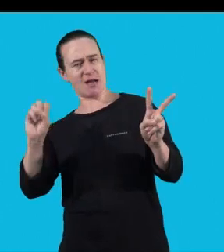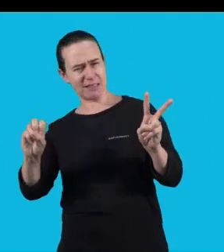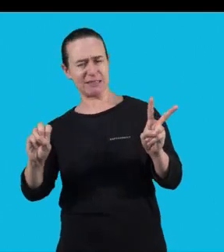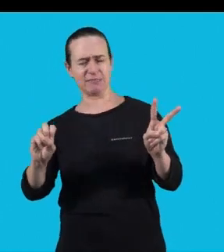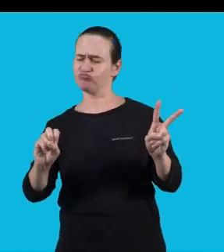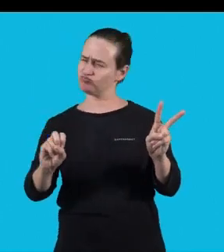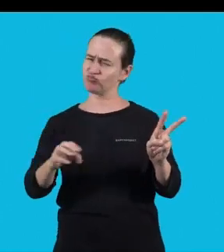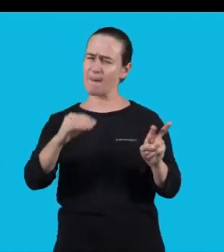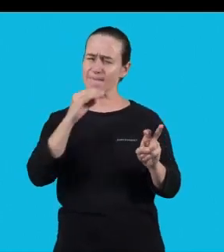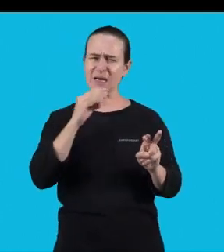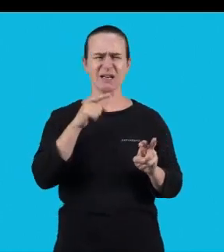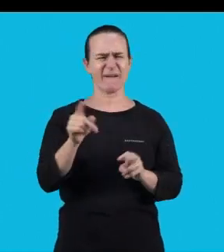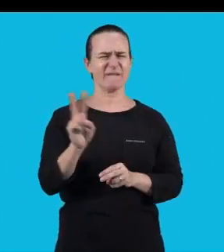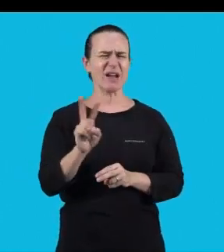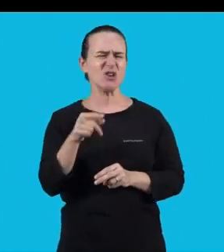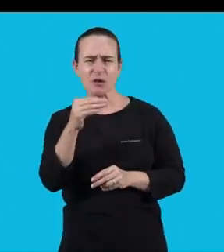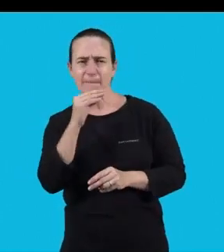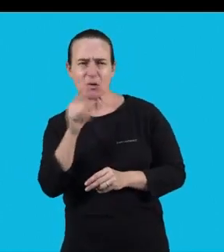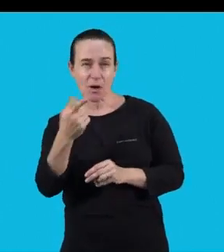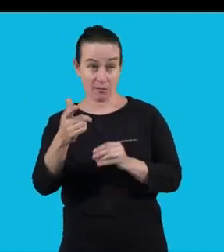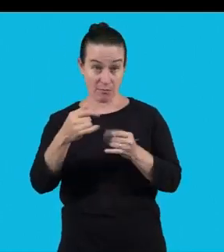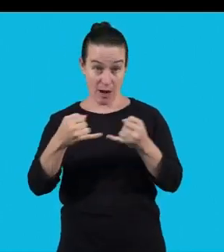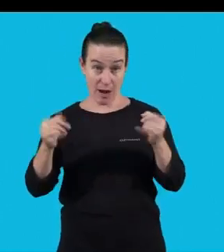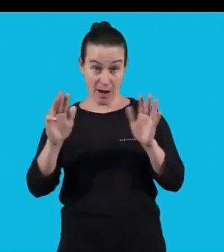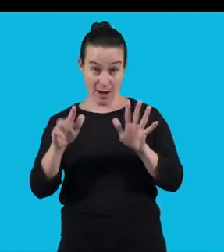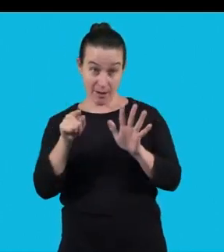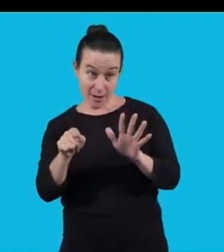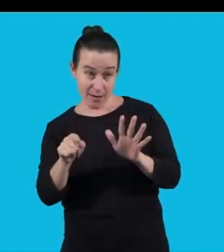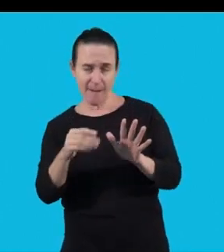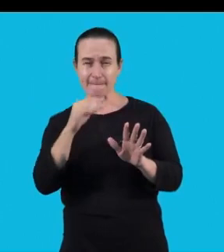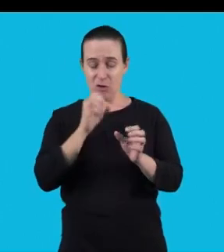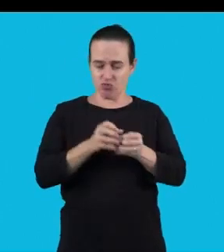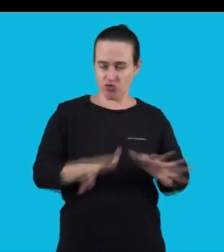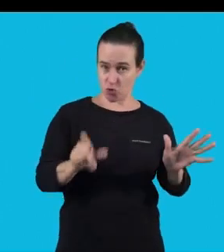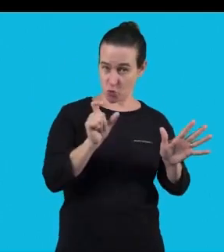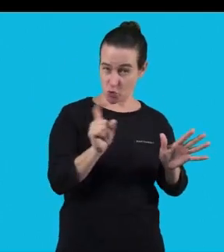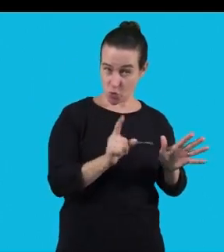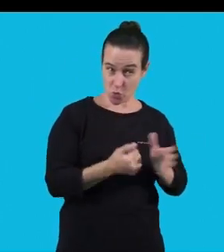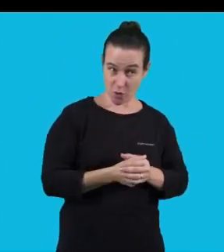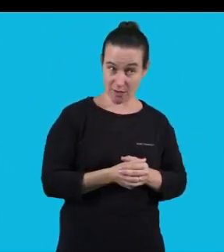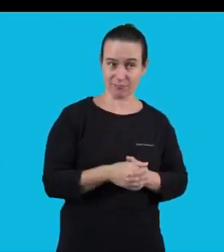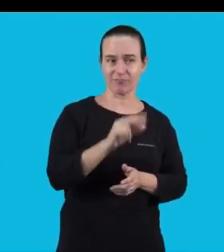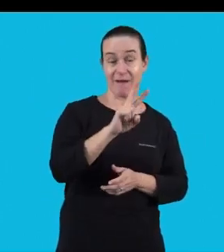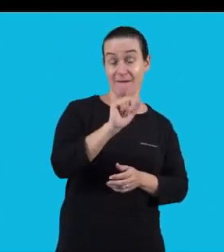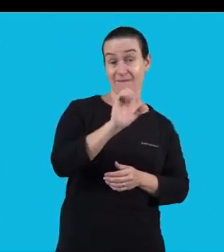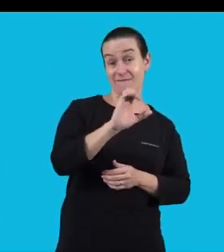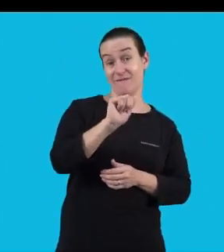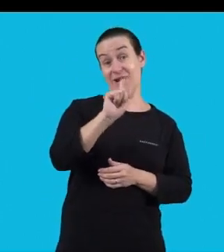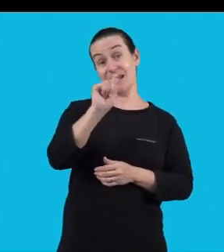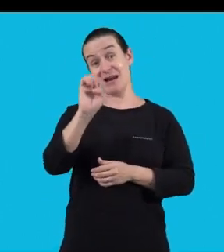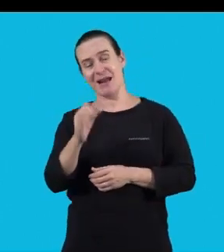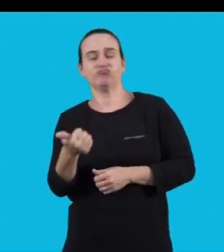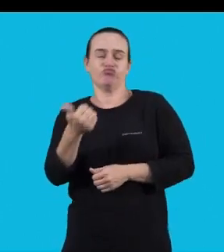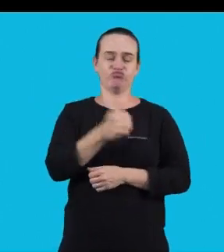that you've learned. Vacationers in line 9 is there. So the root word of vacationers should be to vacate